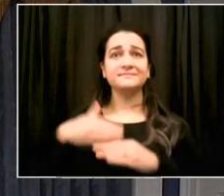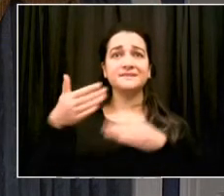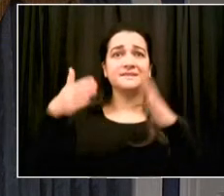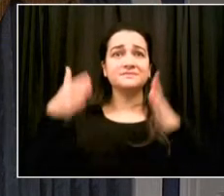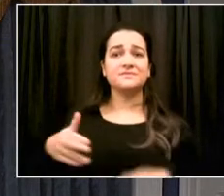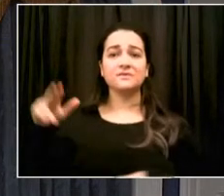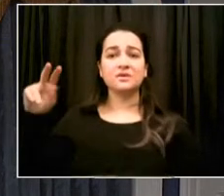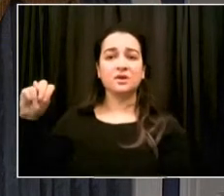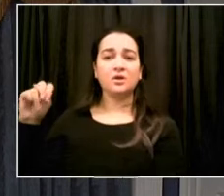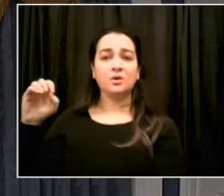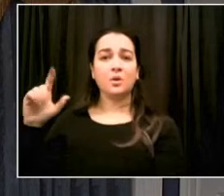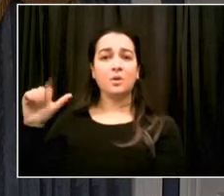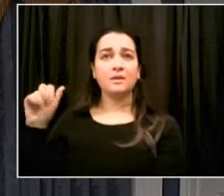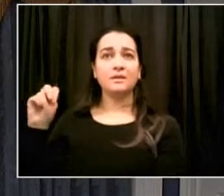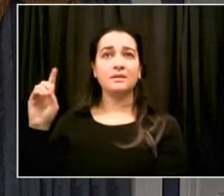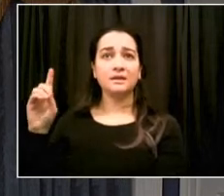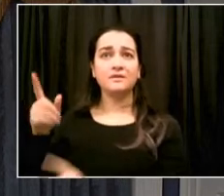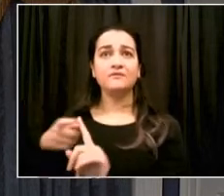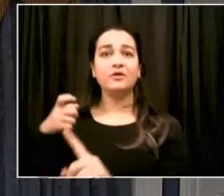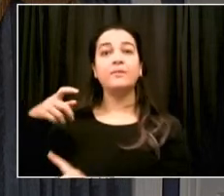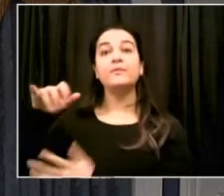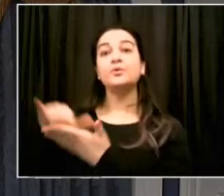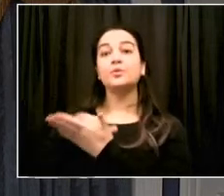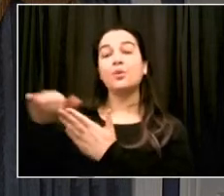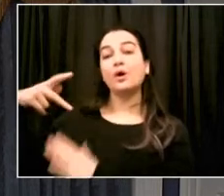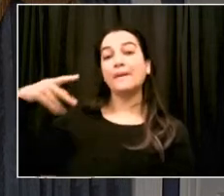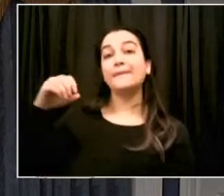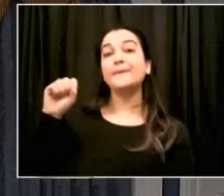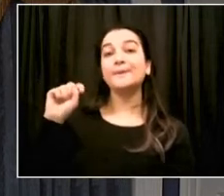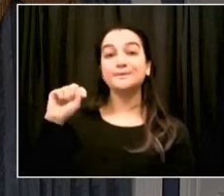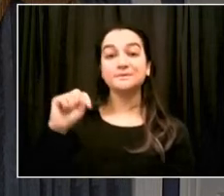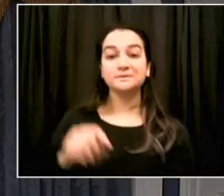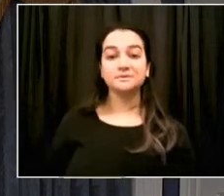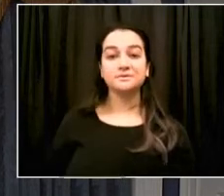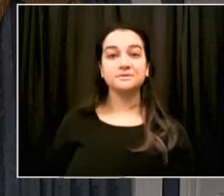you been? I'm all right.